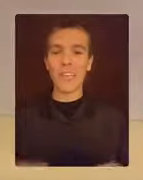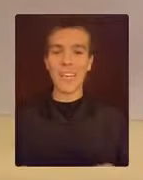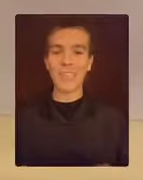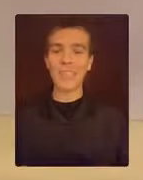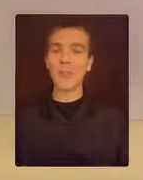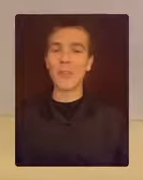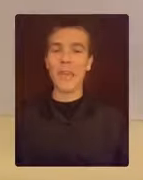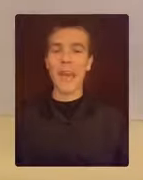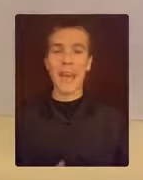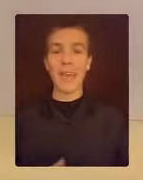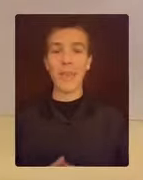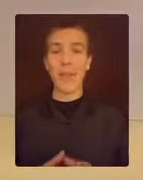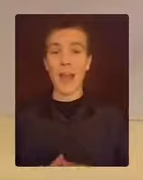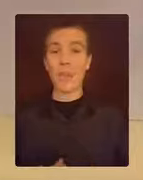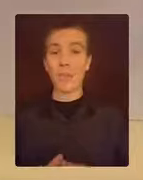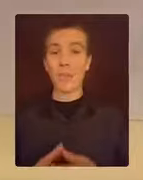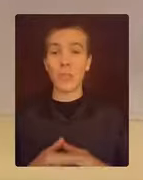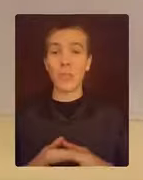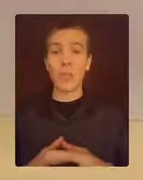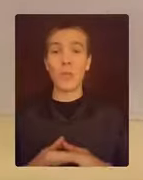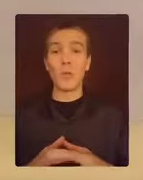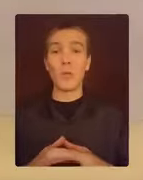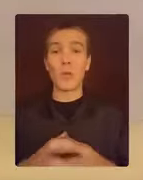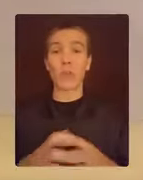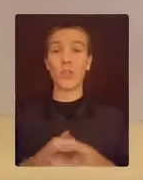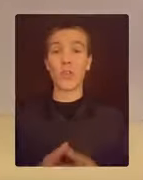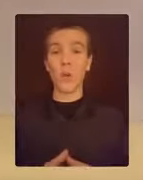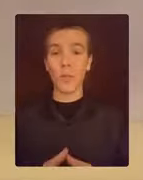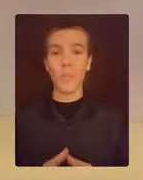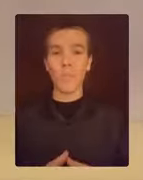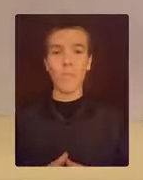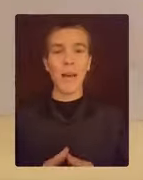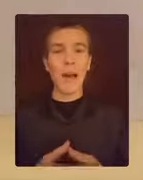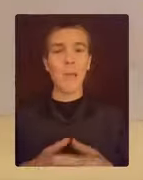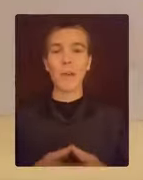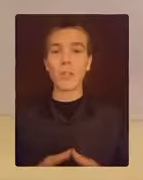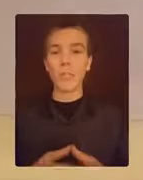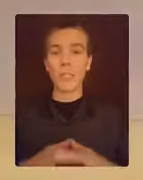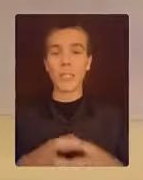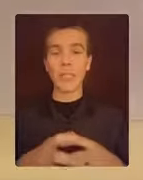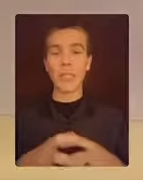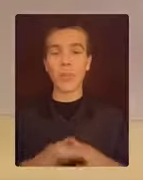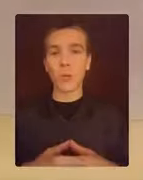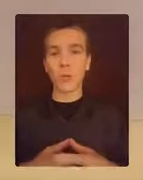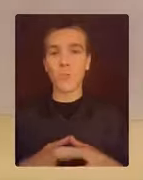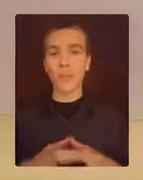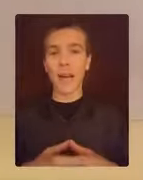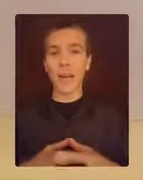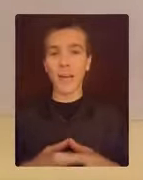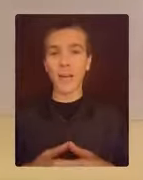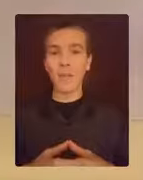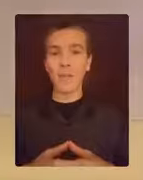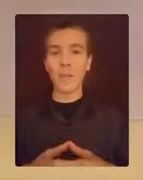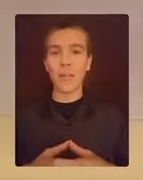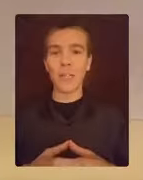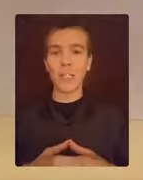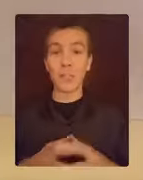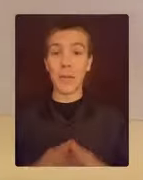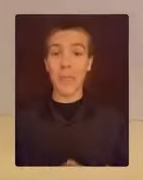once you figure out the keys to it and you're able to control it. I personally enjoy flying